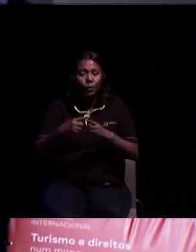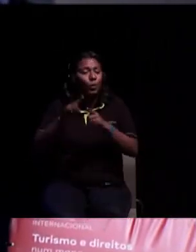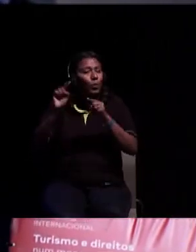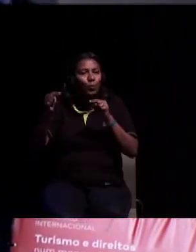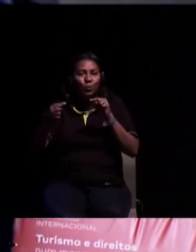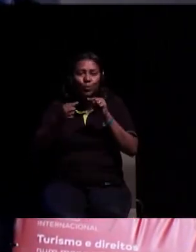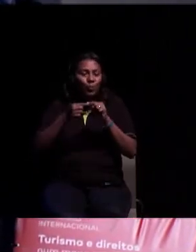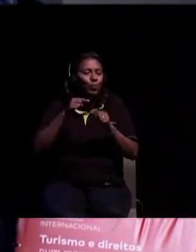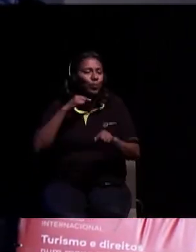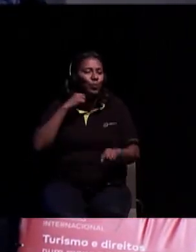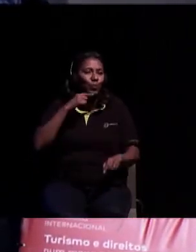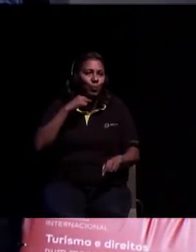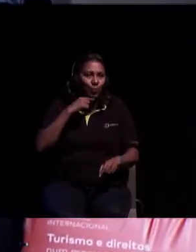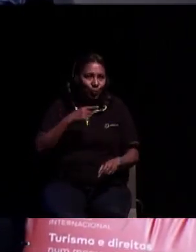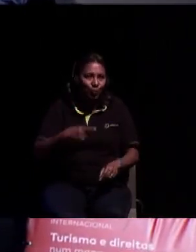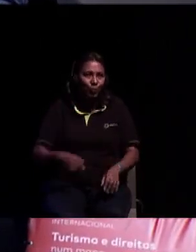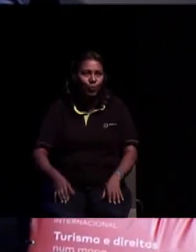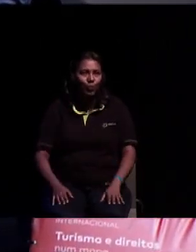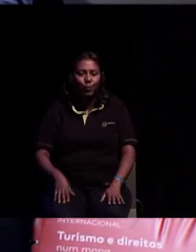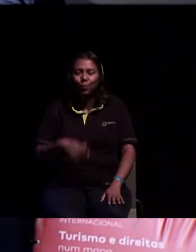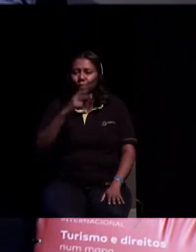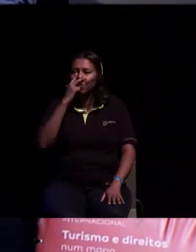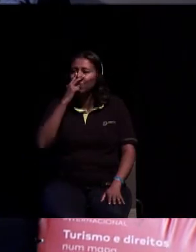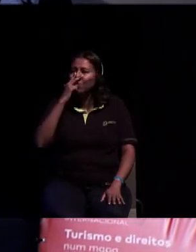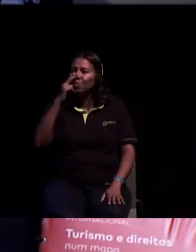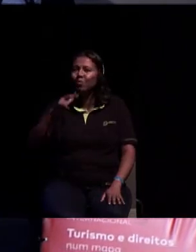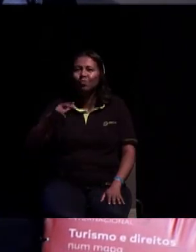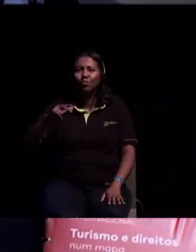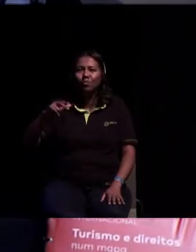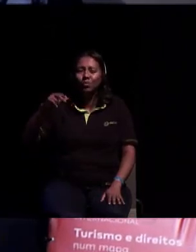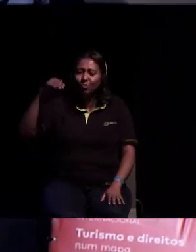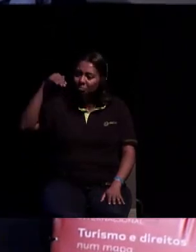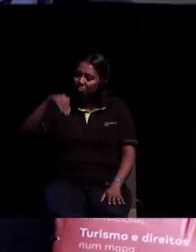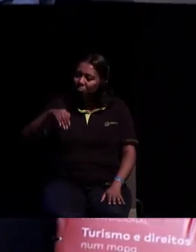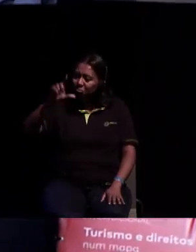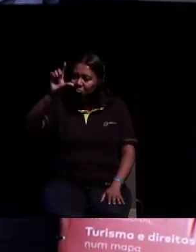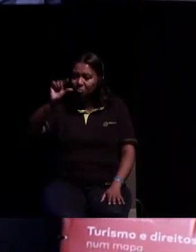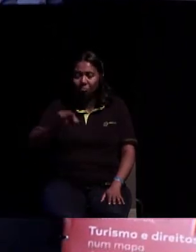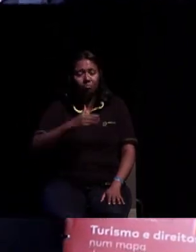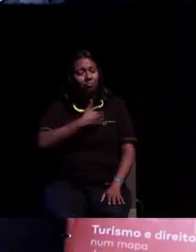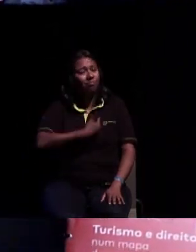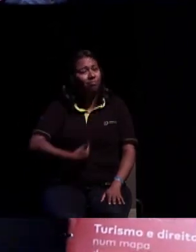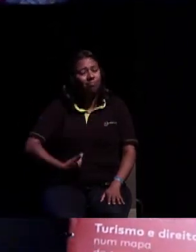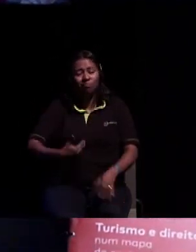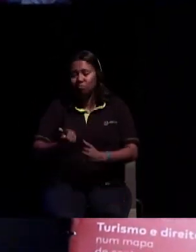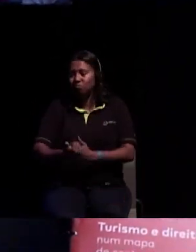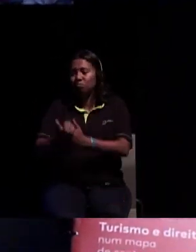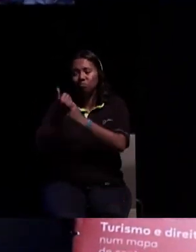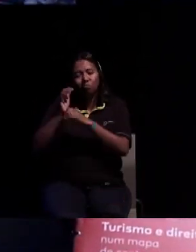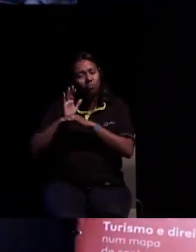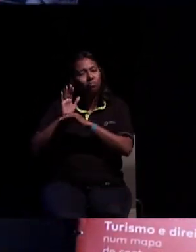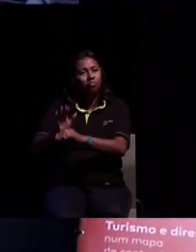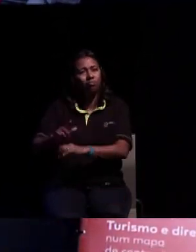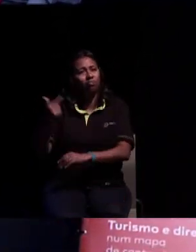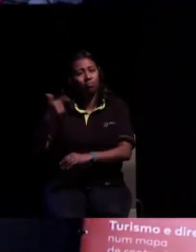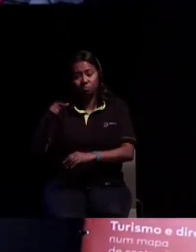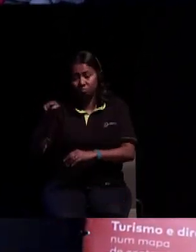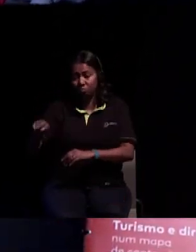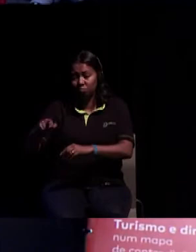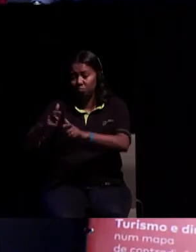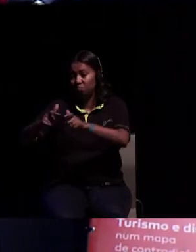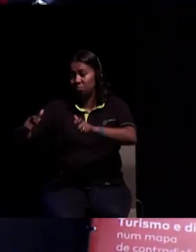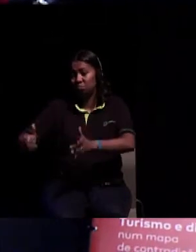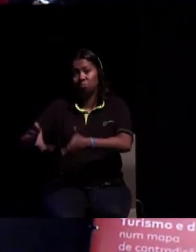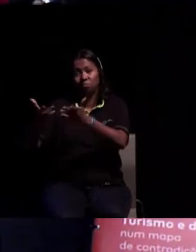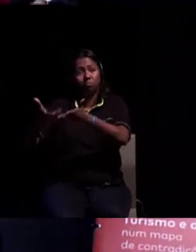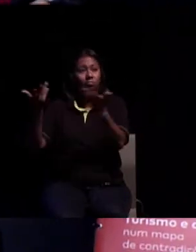declining, and the government's not supporting it properly to thrive, and it's the international market